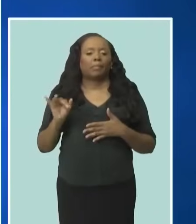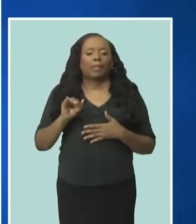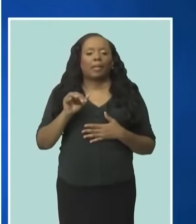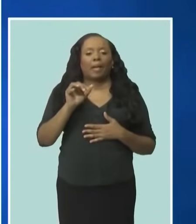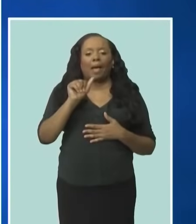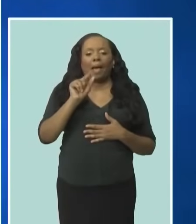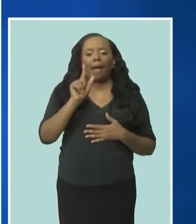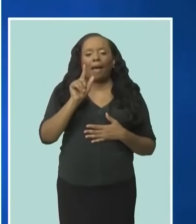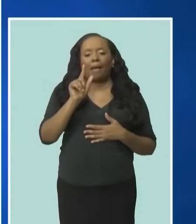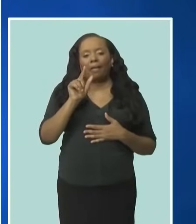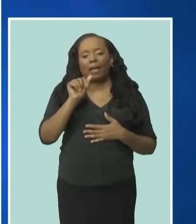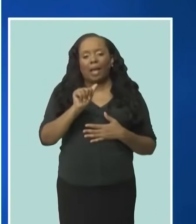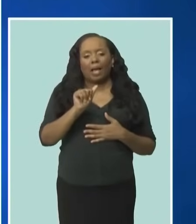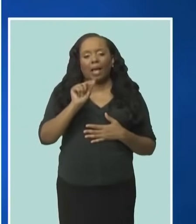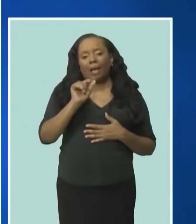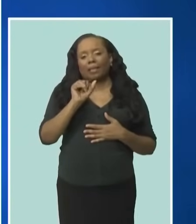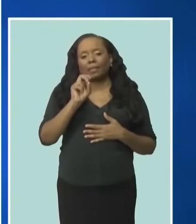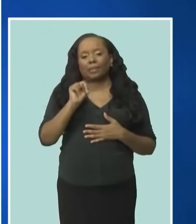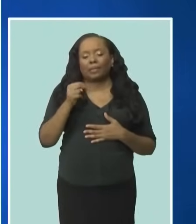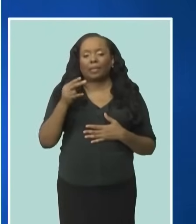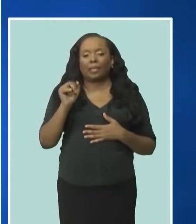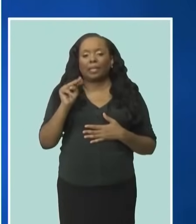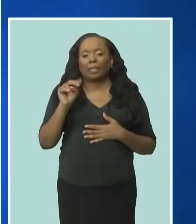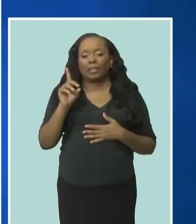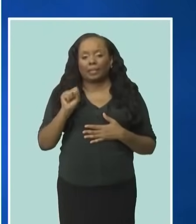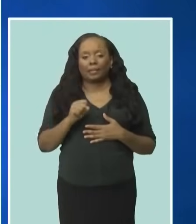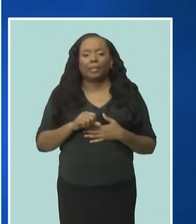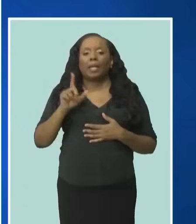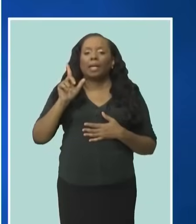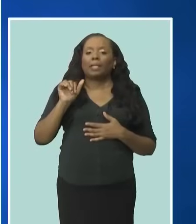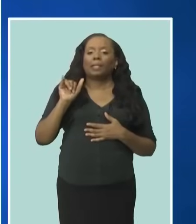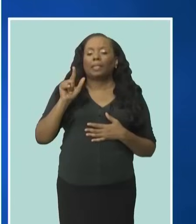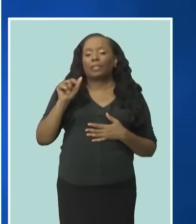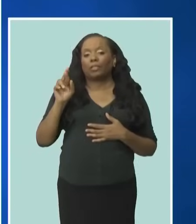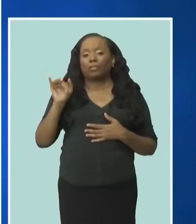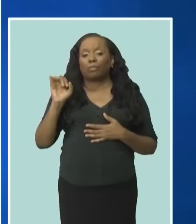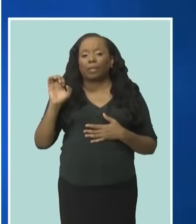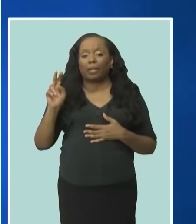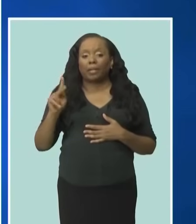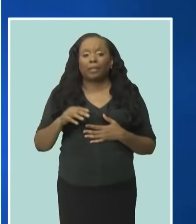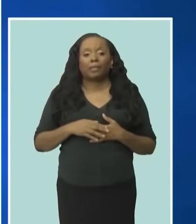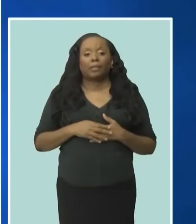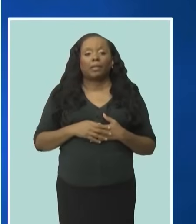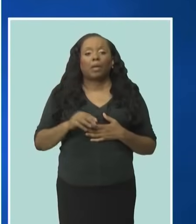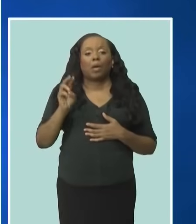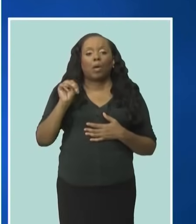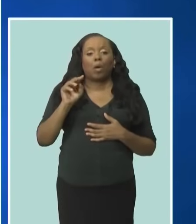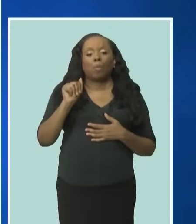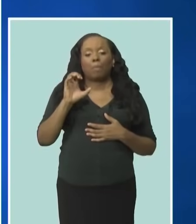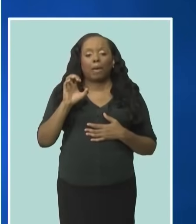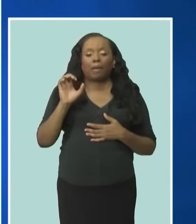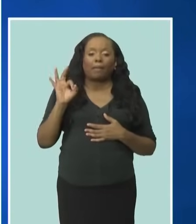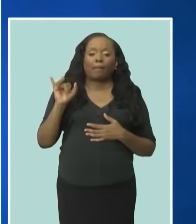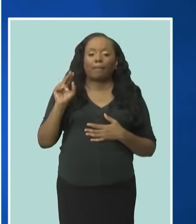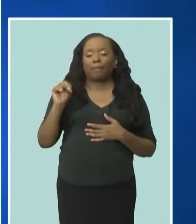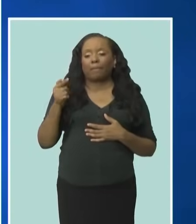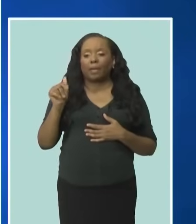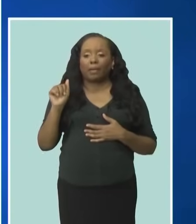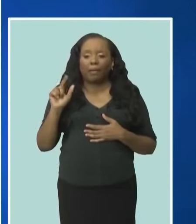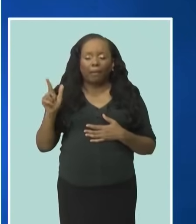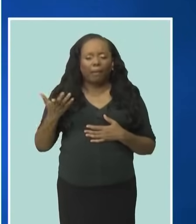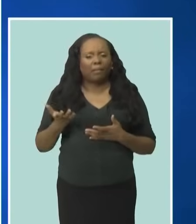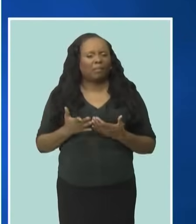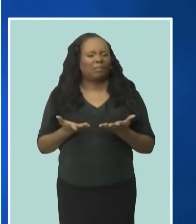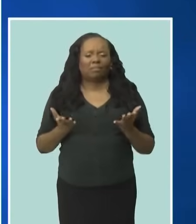Rick, Allison Hines, Mr. Blood, Red Plastic Bag, Matt Fingal, and Lead Pipe and Sadis. He was speaking during a site visit earlier